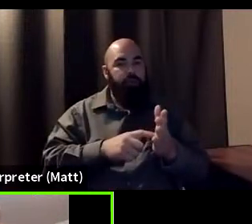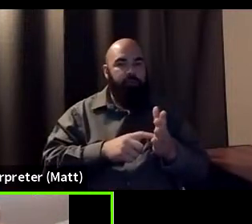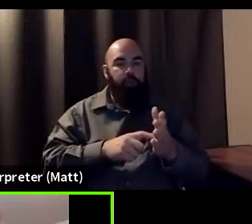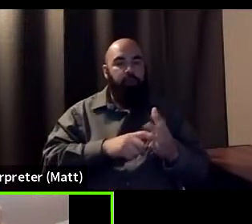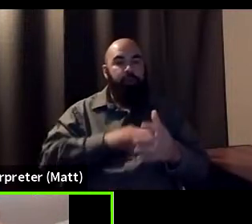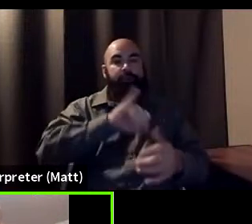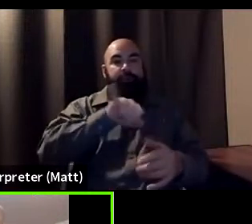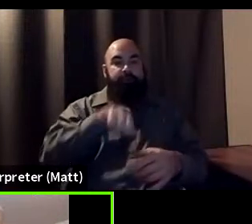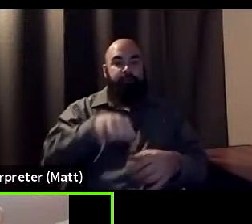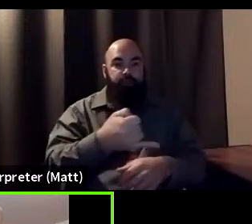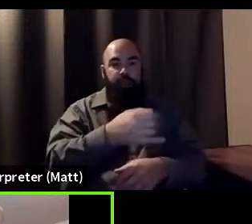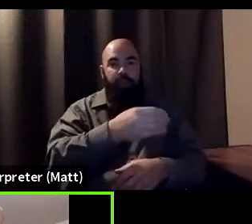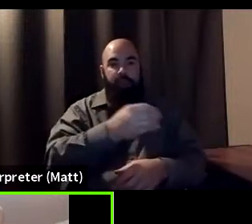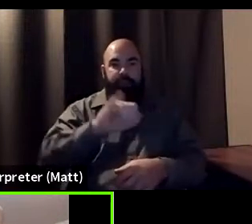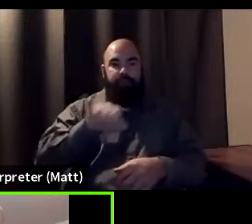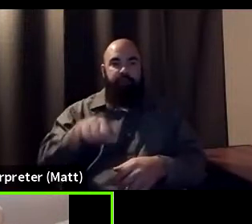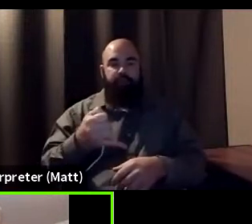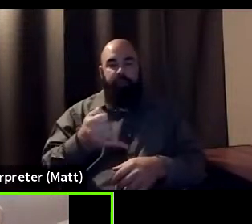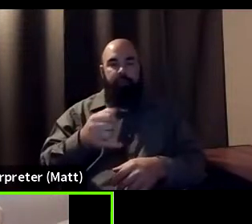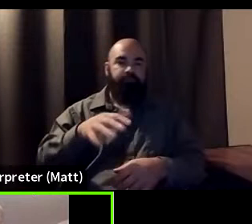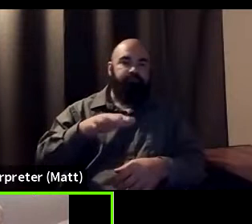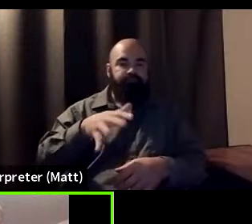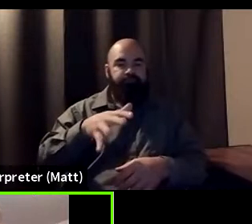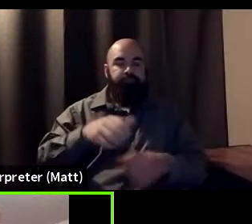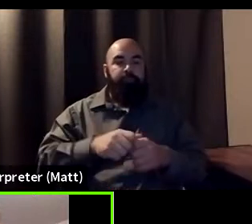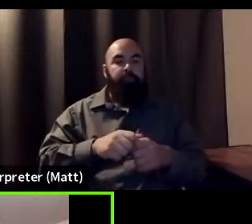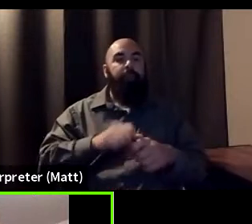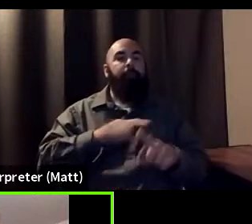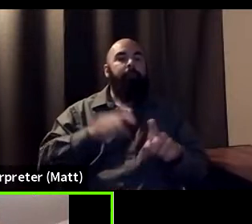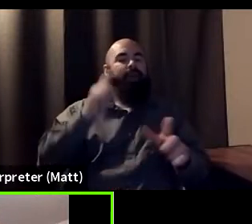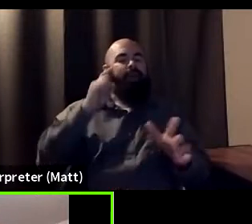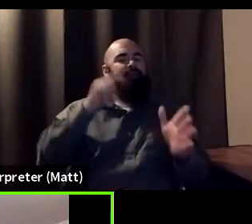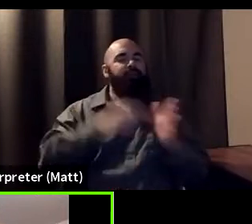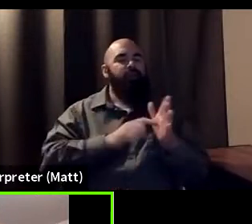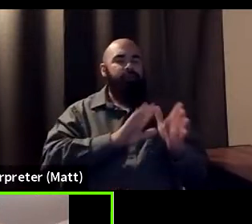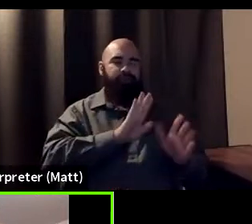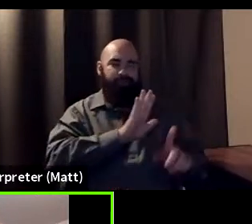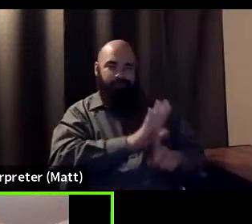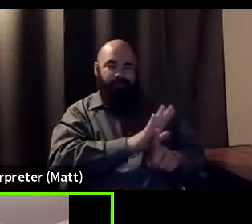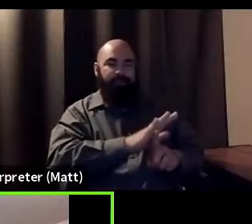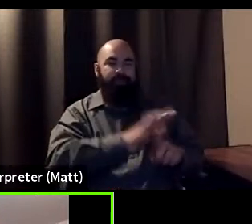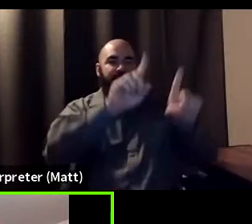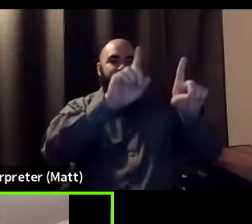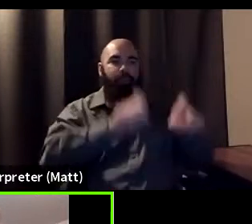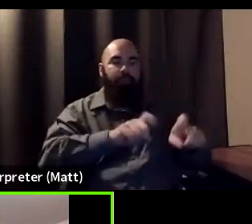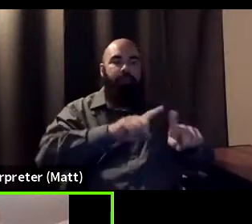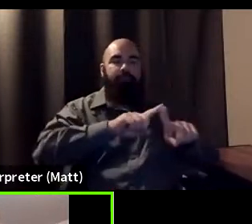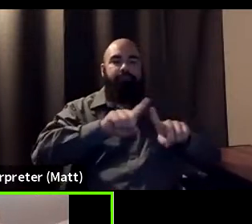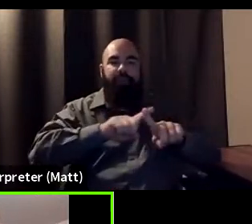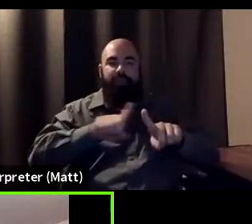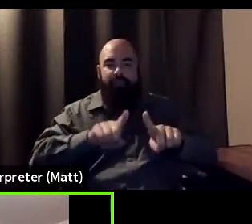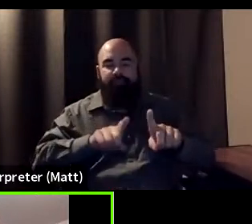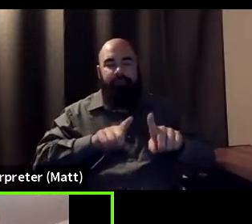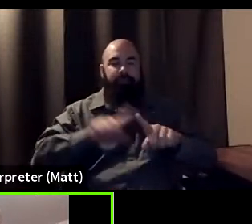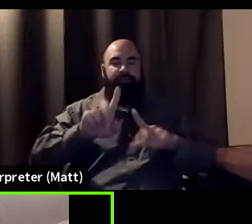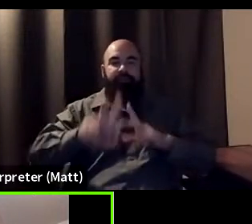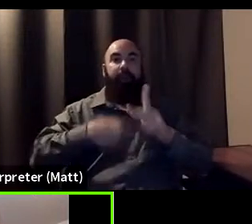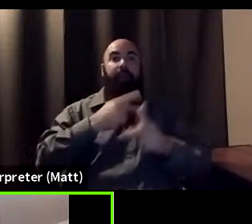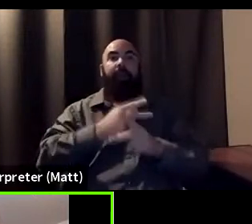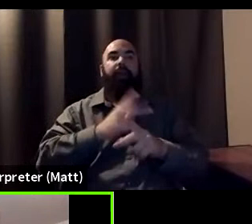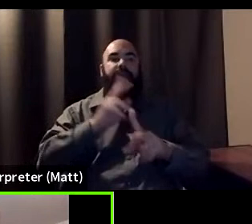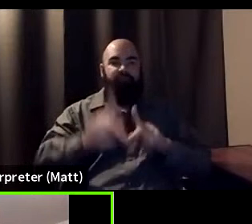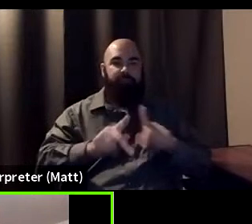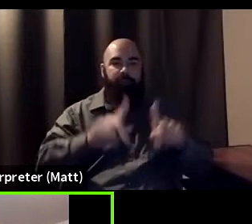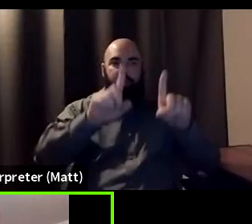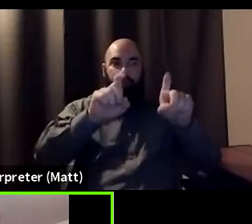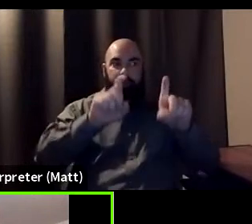less efficacious, you have to understand that those trials were done differently. They were done in different geographic locations, different populations,